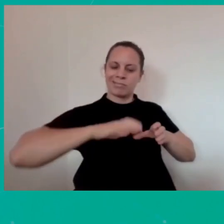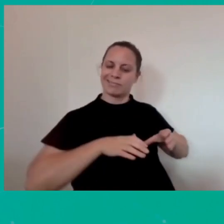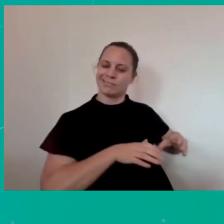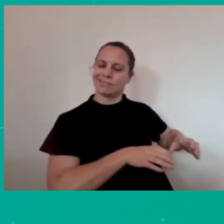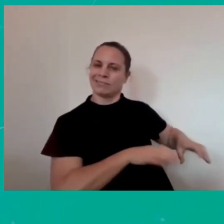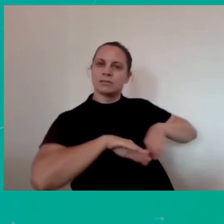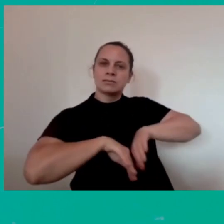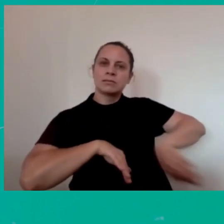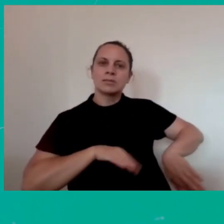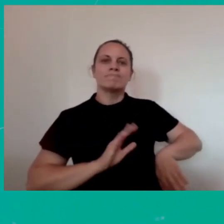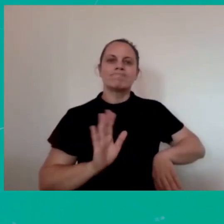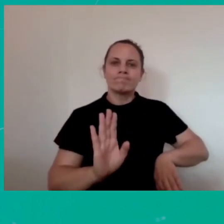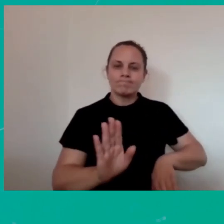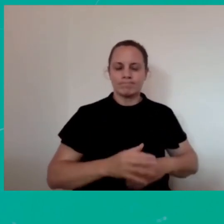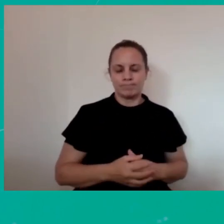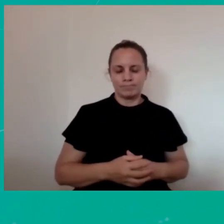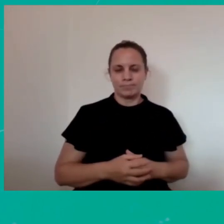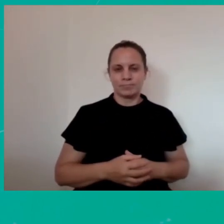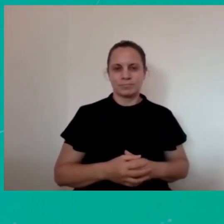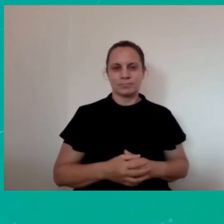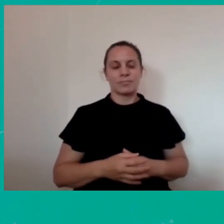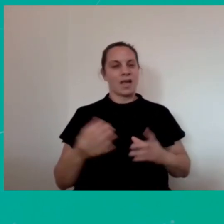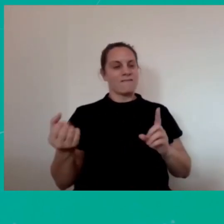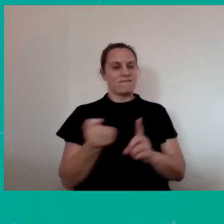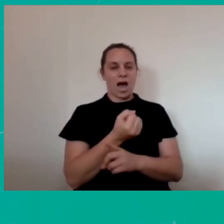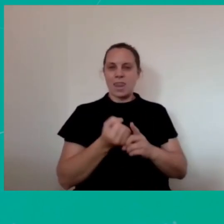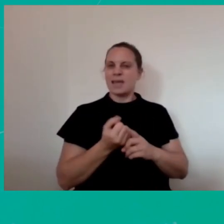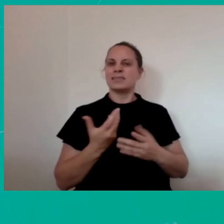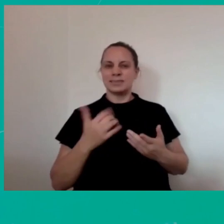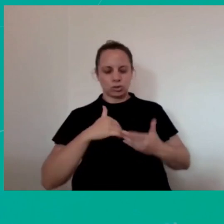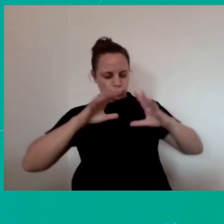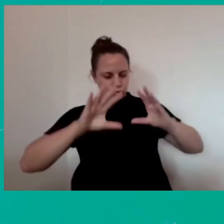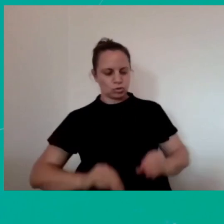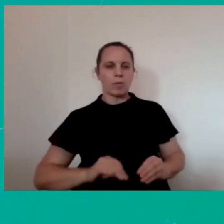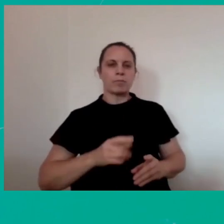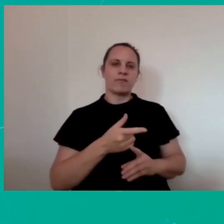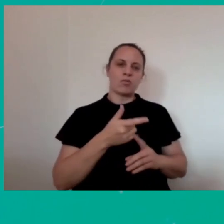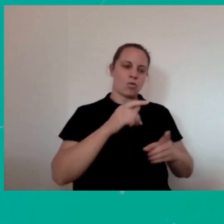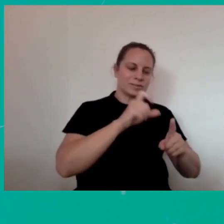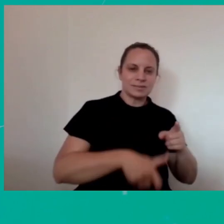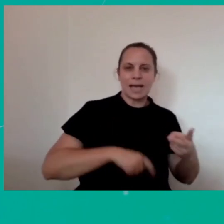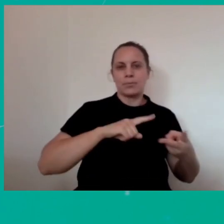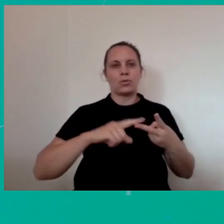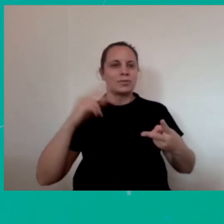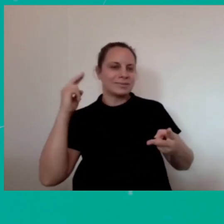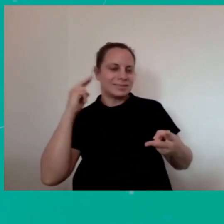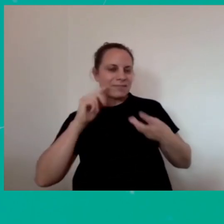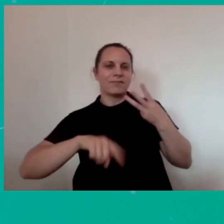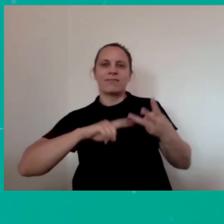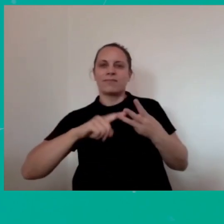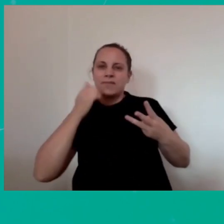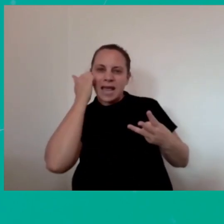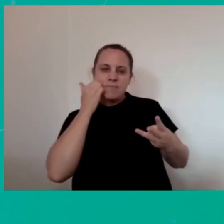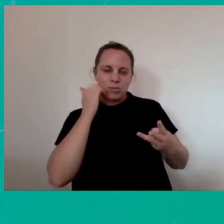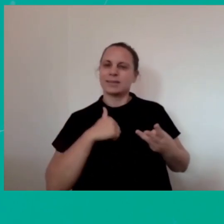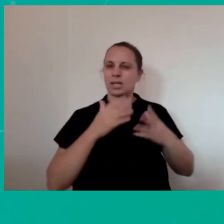people. Stopping violence against tangata whaikaha, deaf and disabled people demands changes from